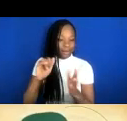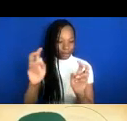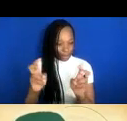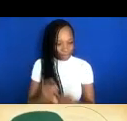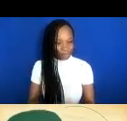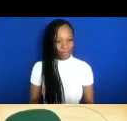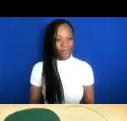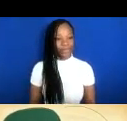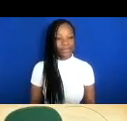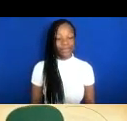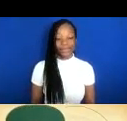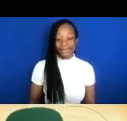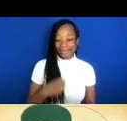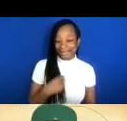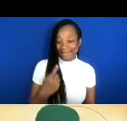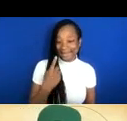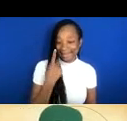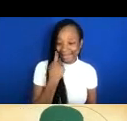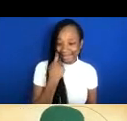So I literally was just in the chat